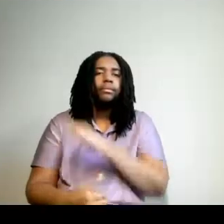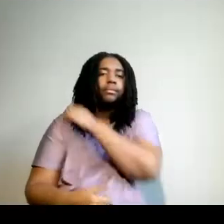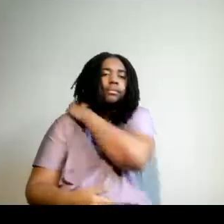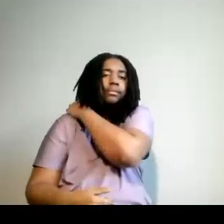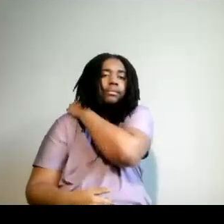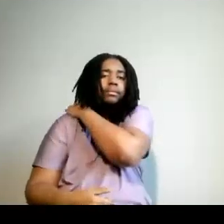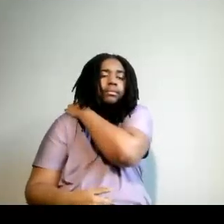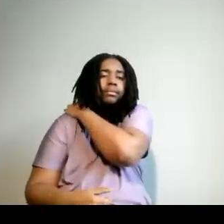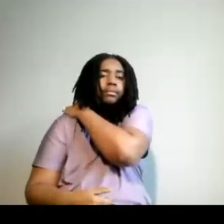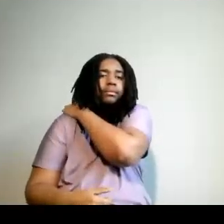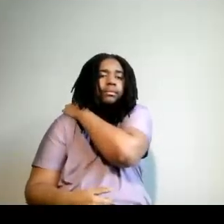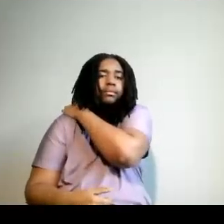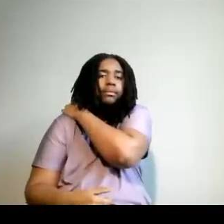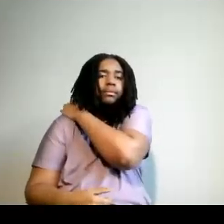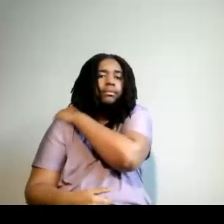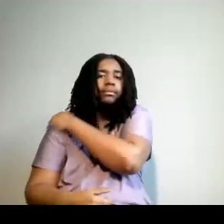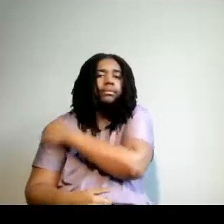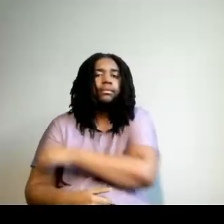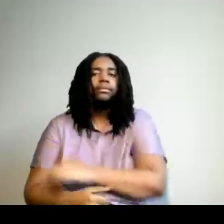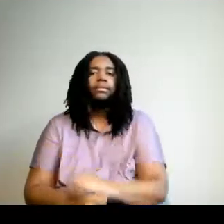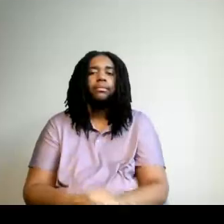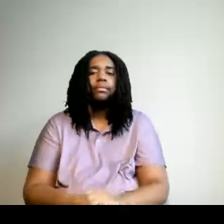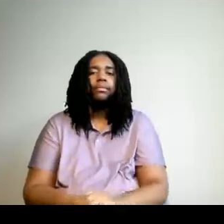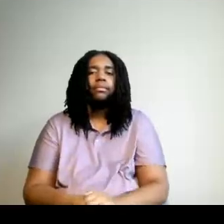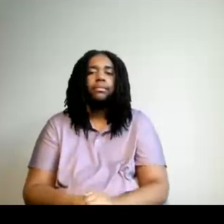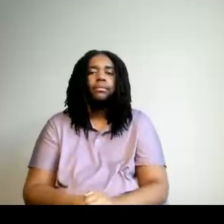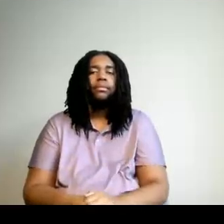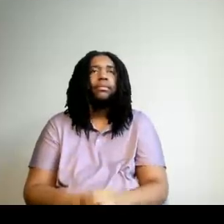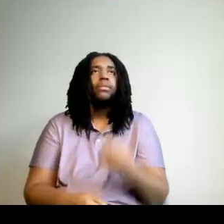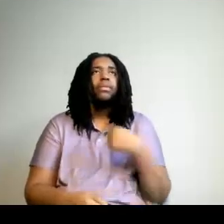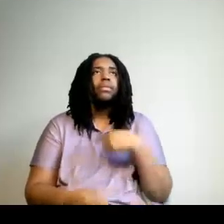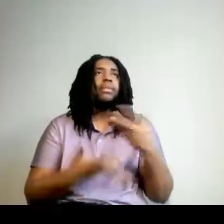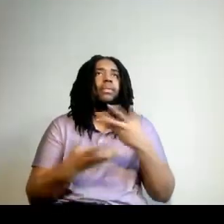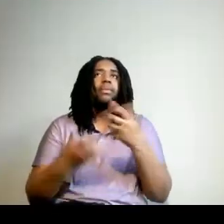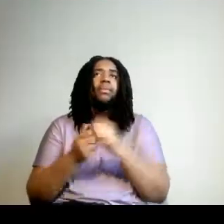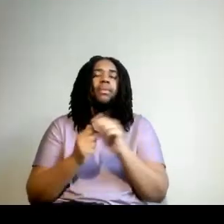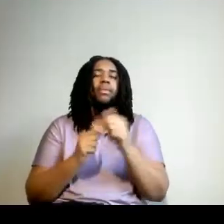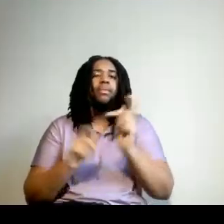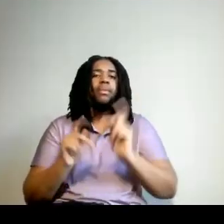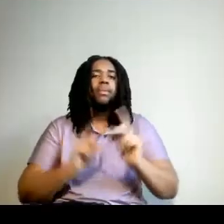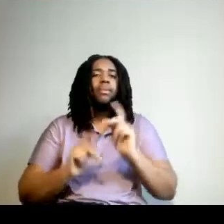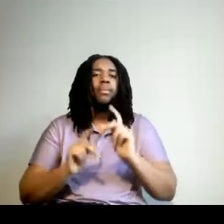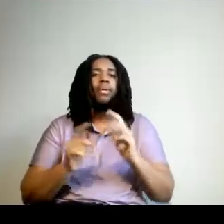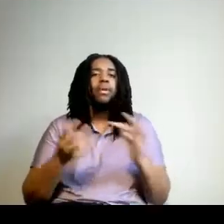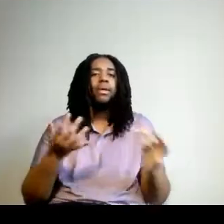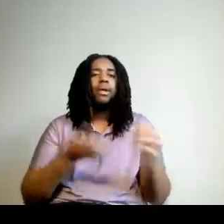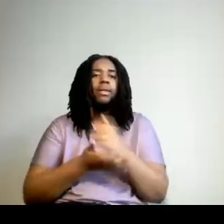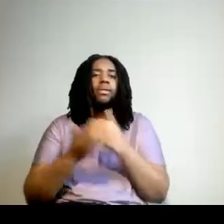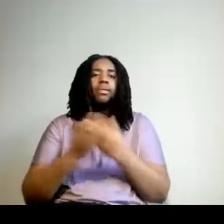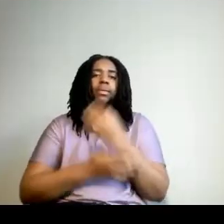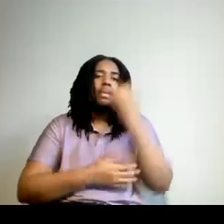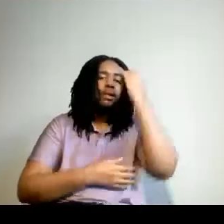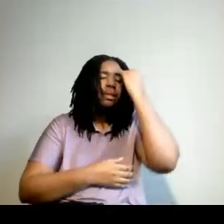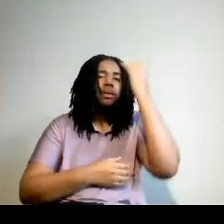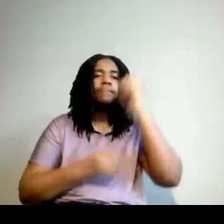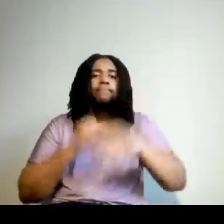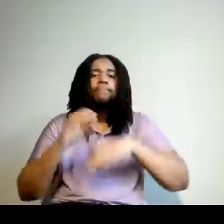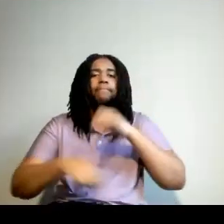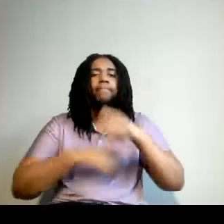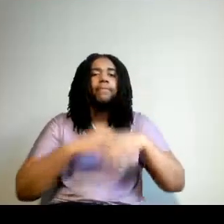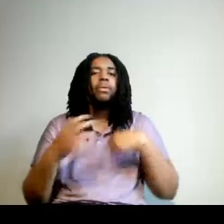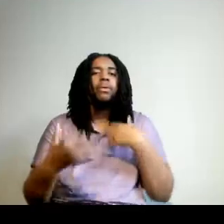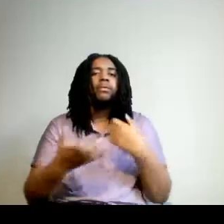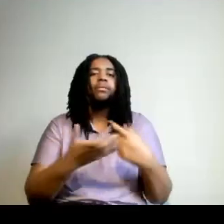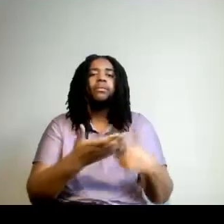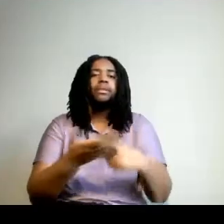So we engaged with other folks and gathered new ideas, like Glenn was saying. So we wanted to have discussion sessions.